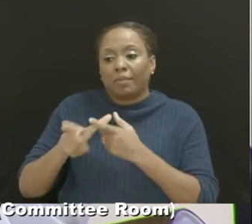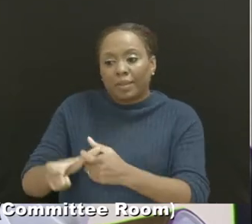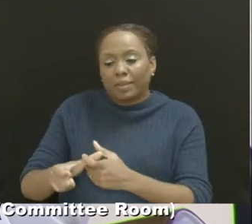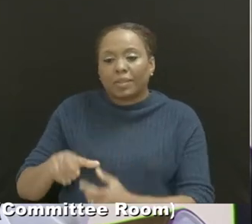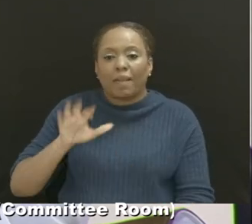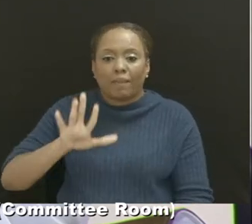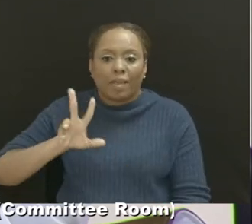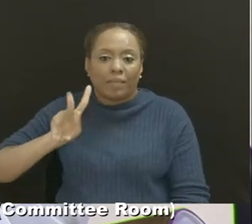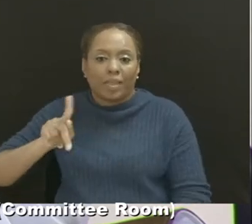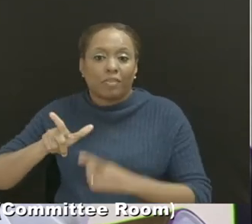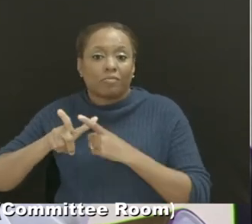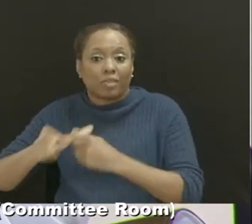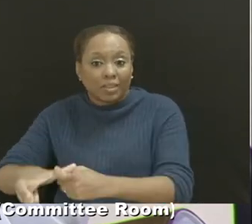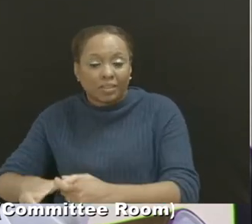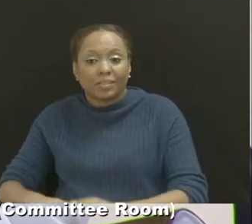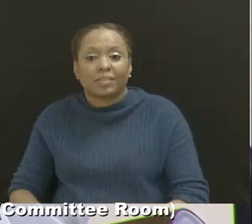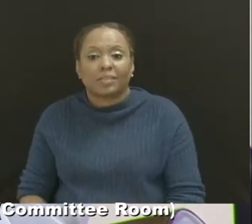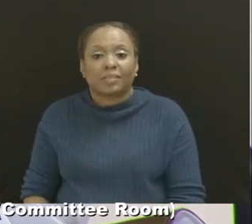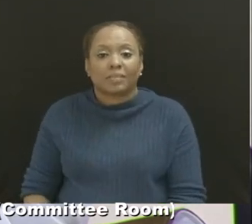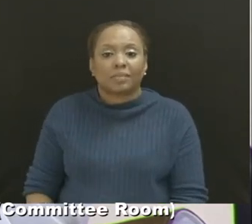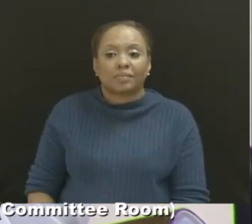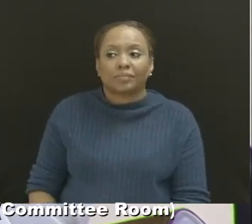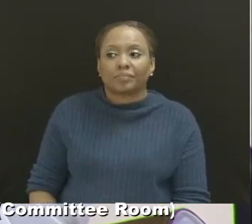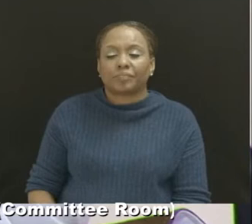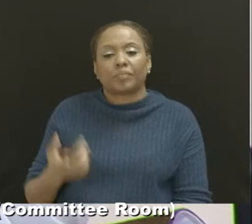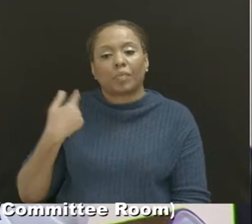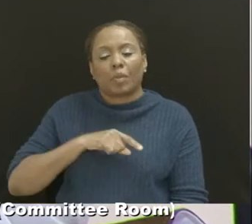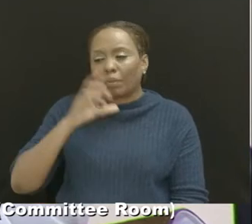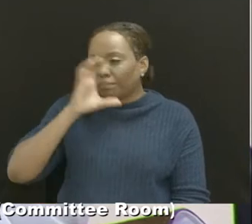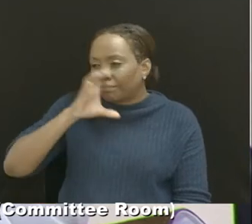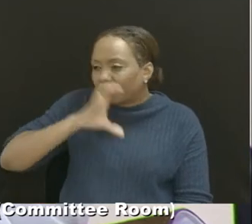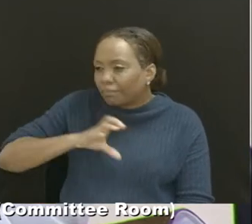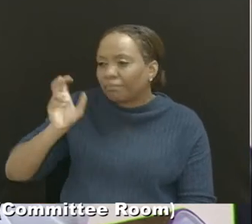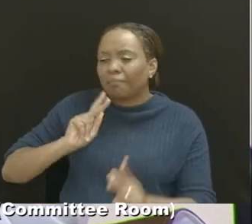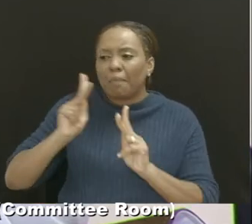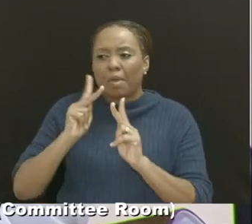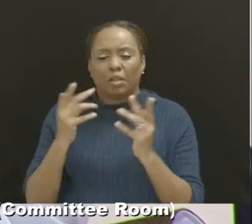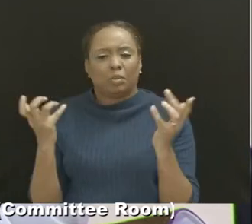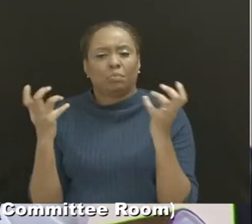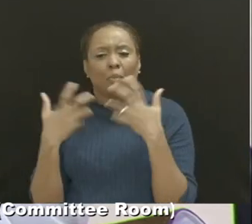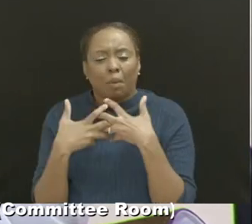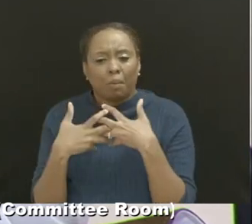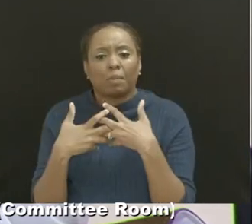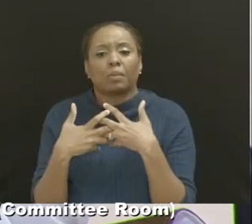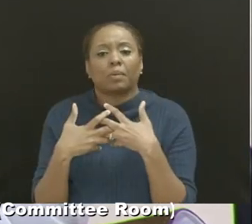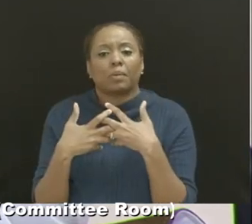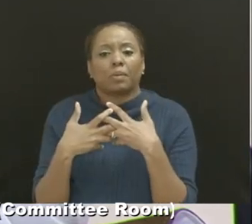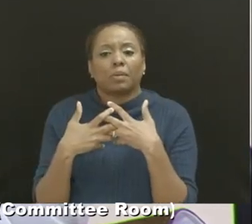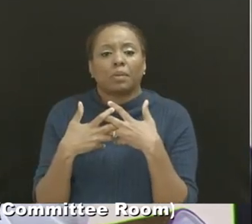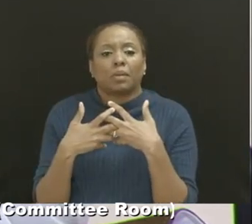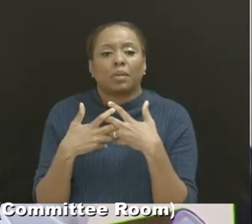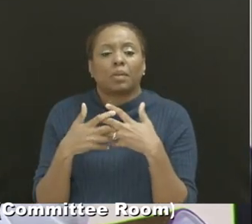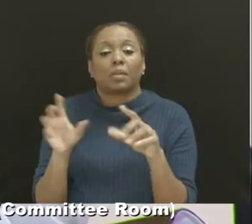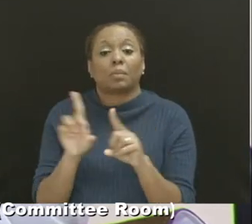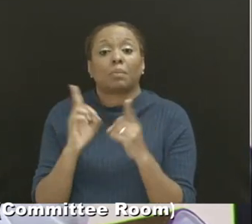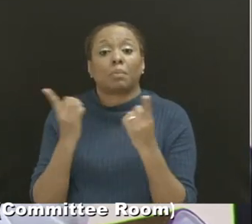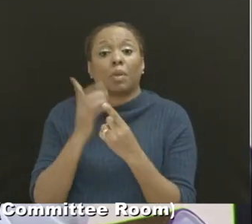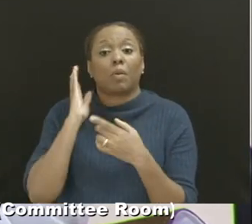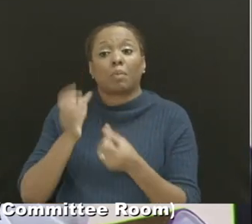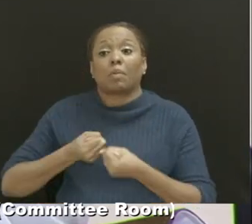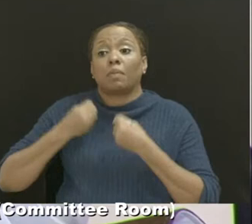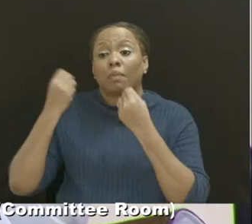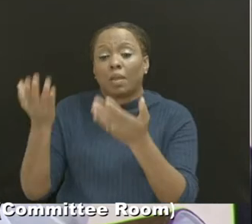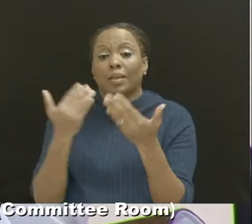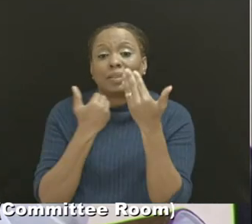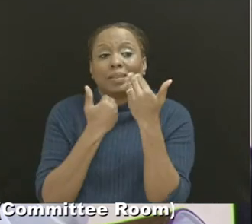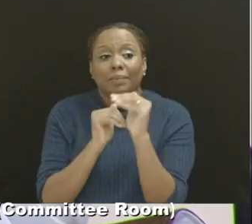the respective programs, we've been looking for partners, and where possible, the department will provide some limited support. So I would say